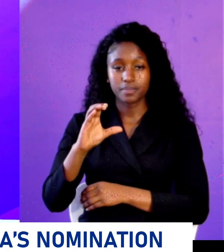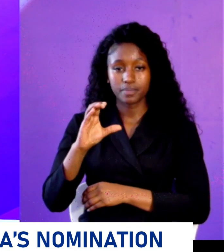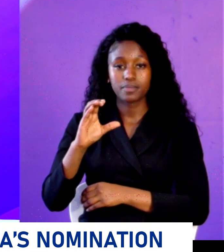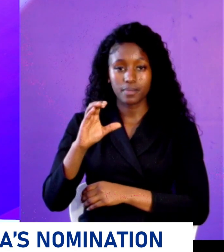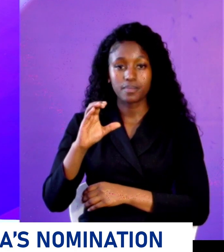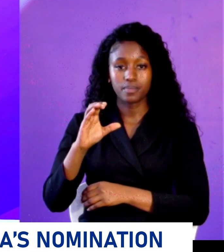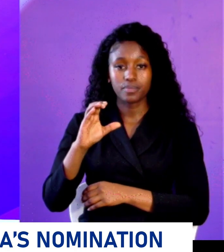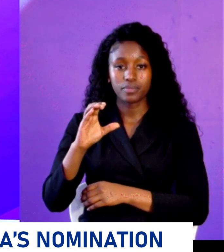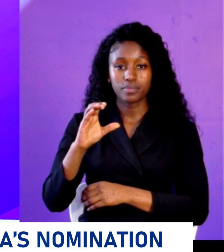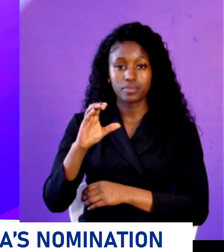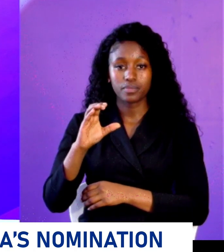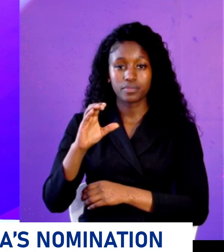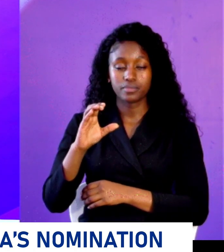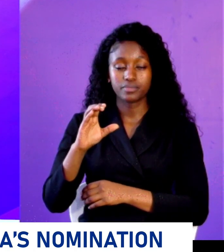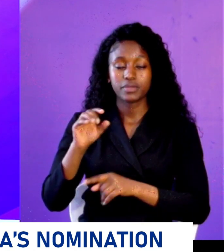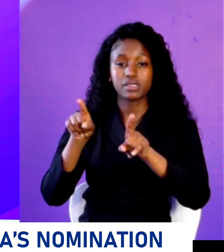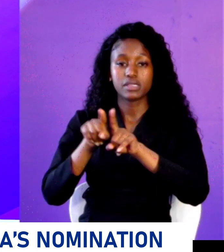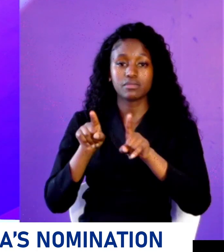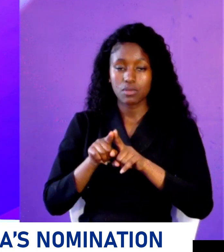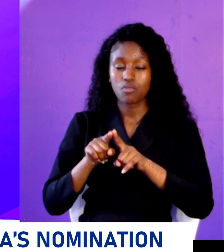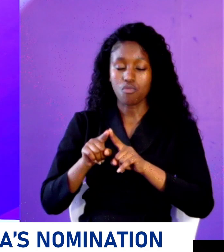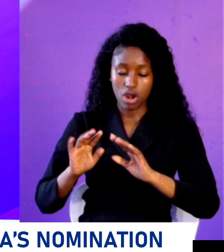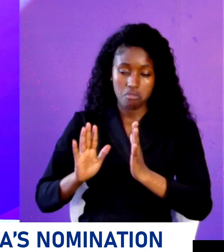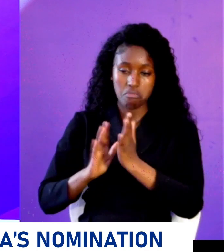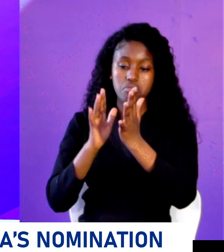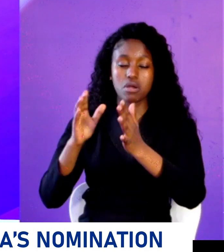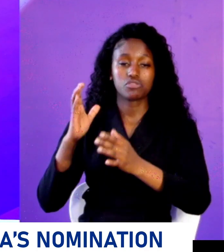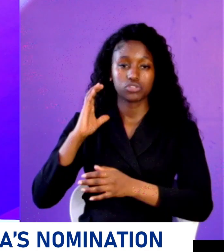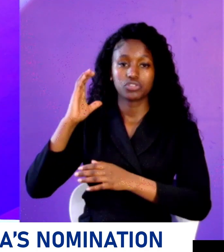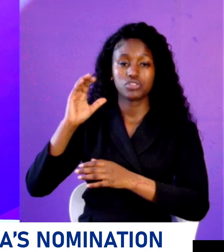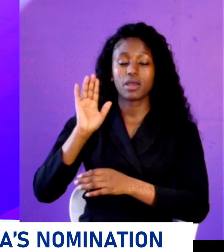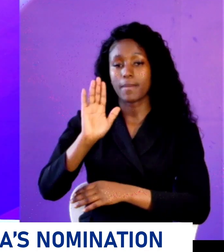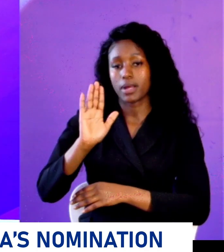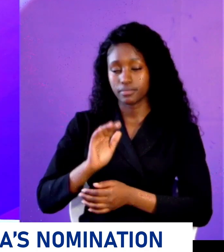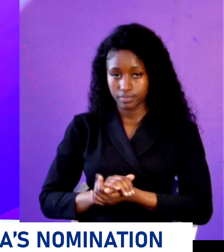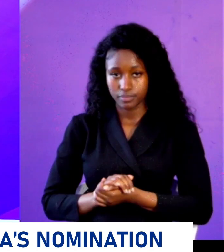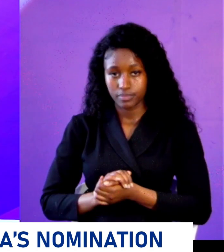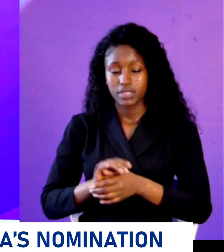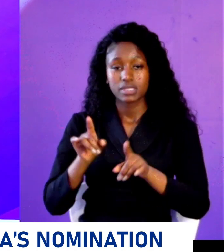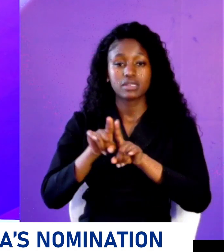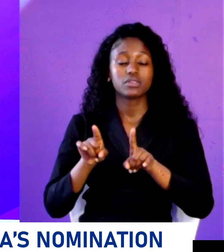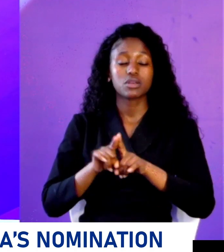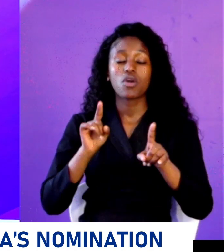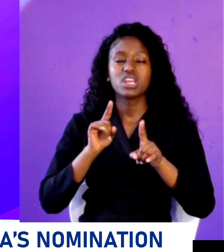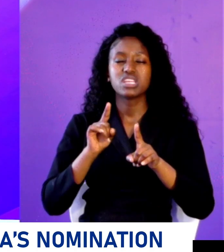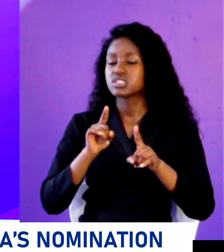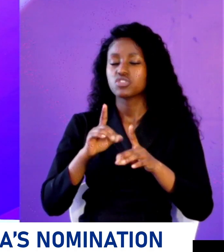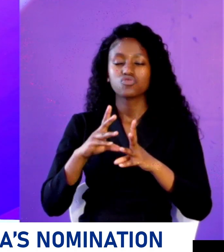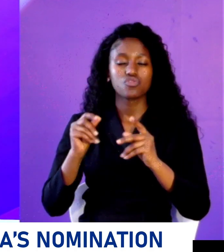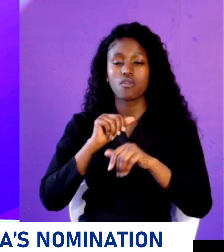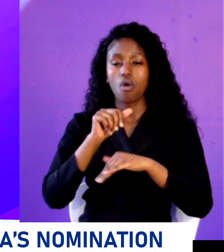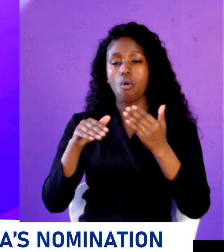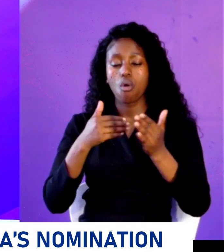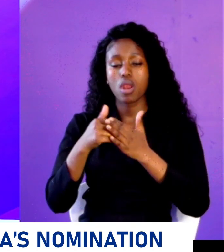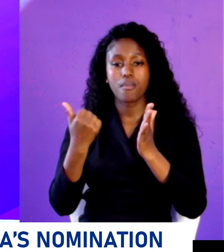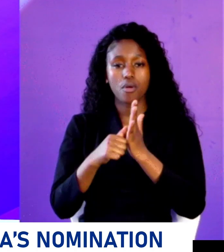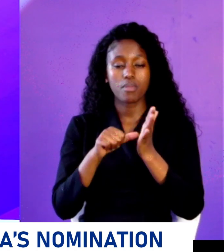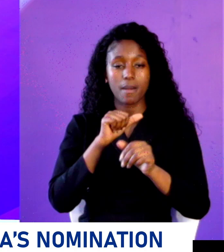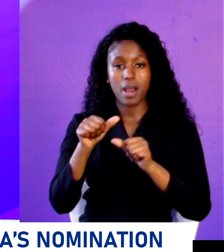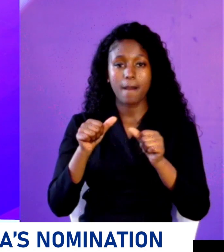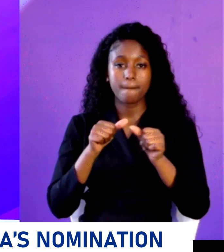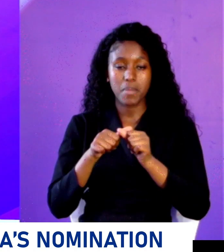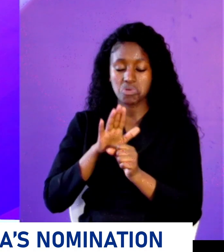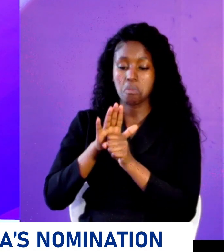IEBC, and its chairperson, Ethekon, dismissing claims of bias in the